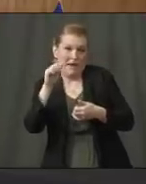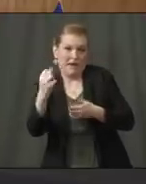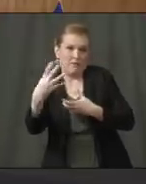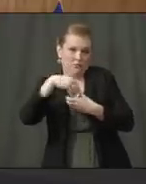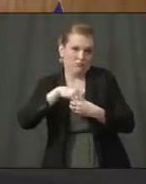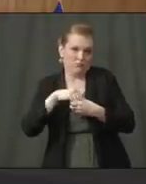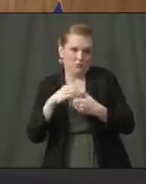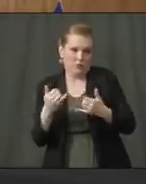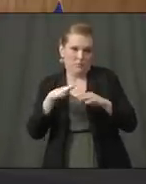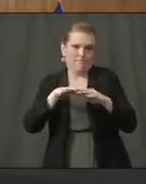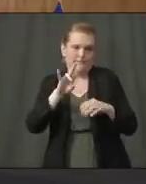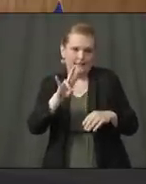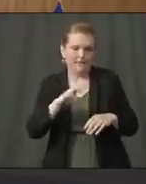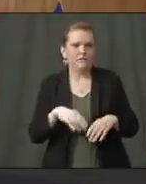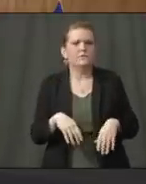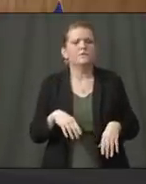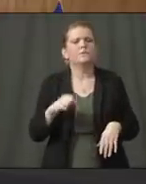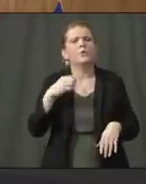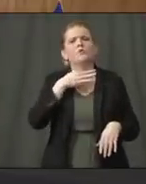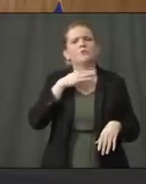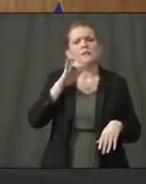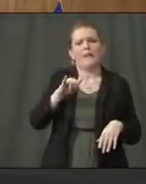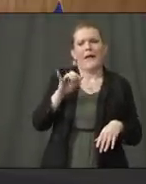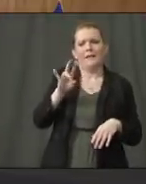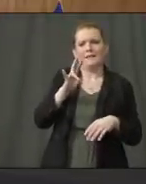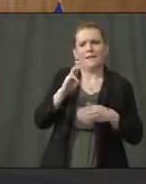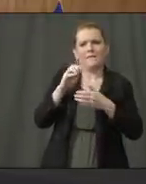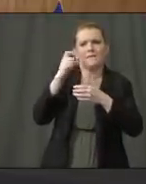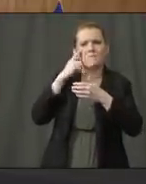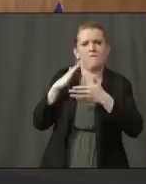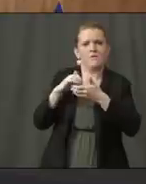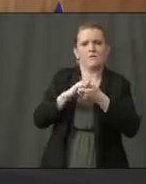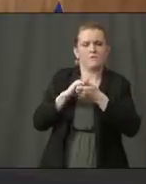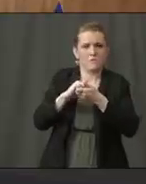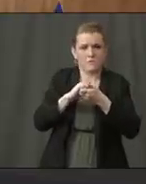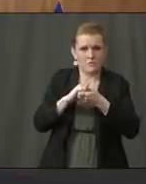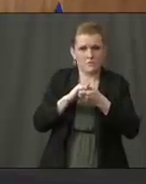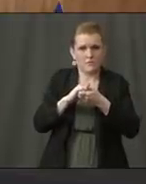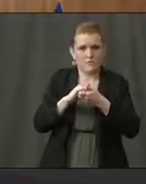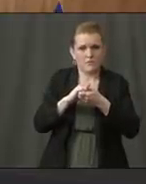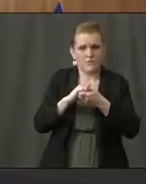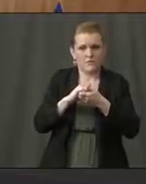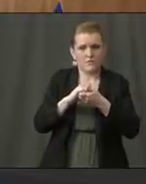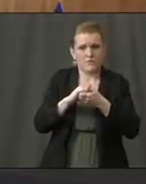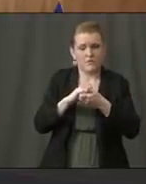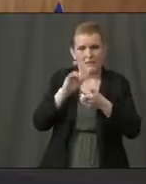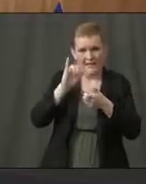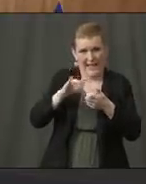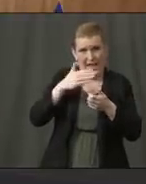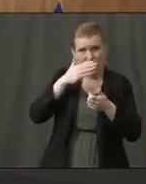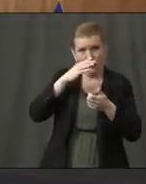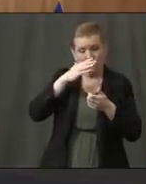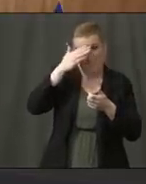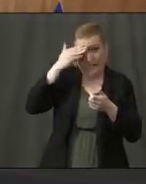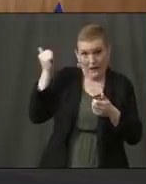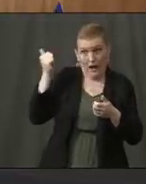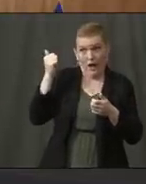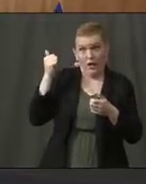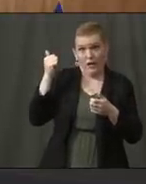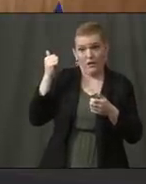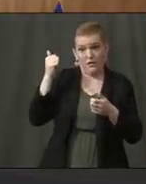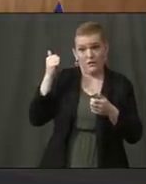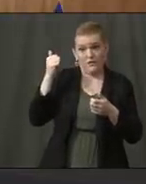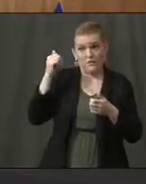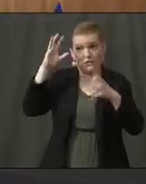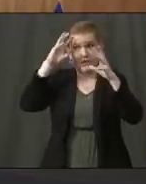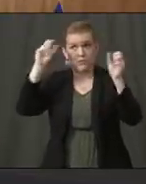to the federal government pretty much with a statement this morning claiming more power